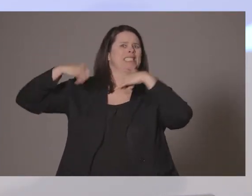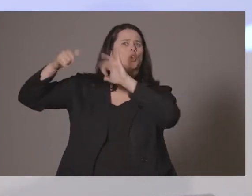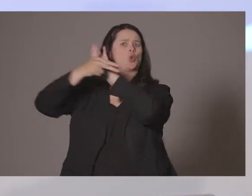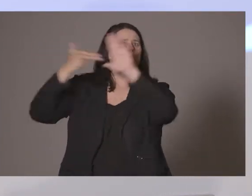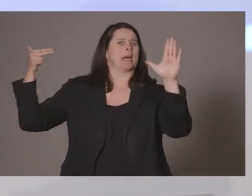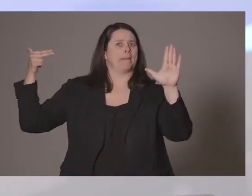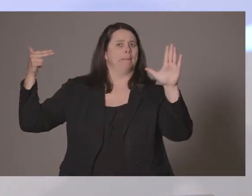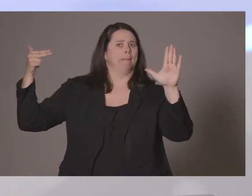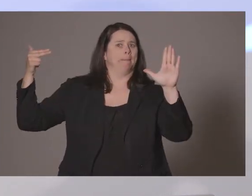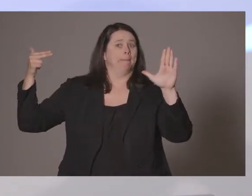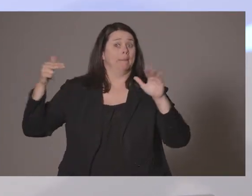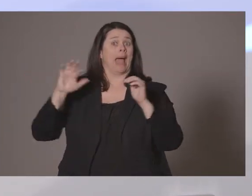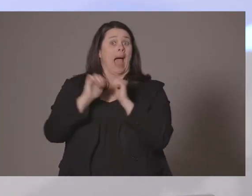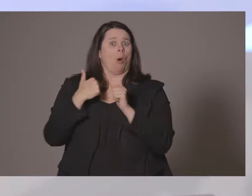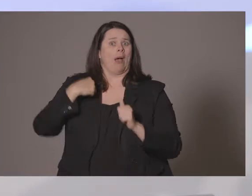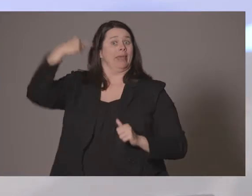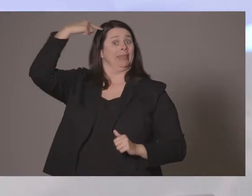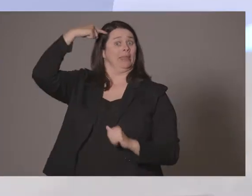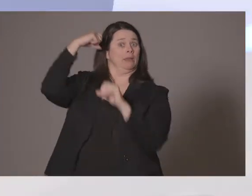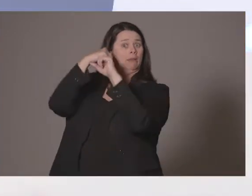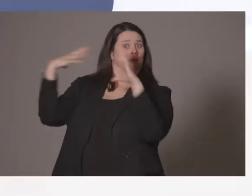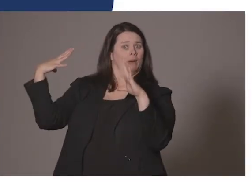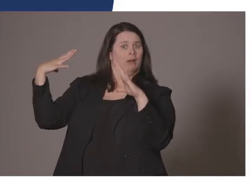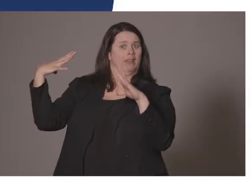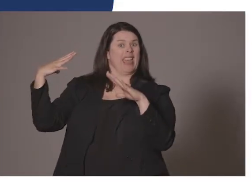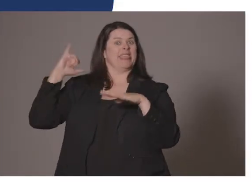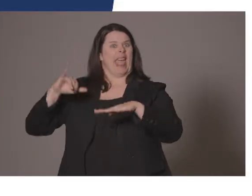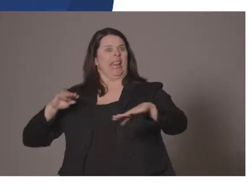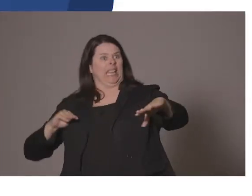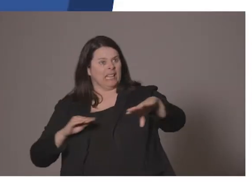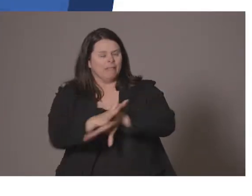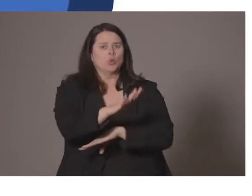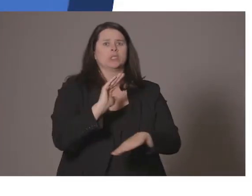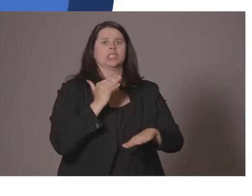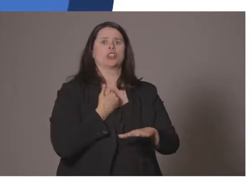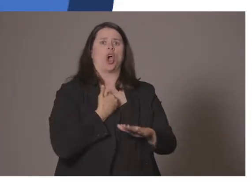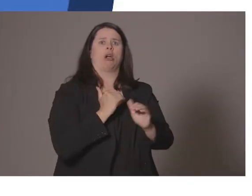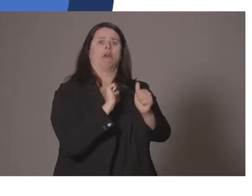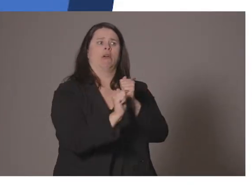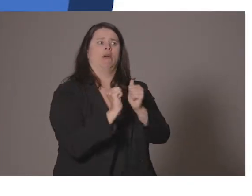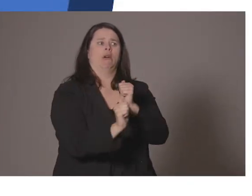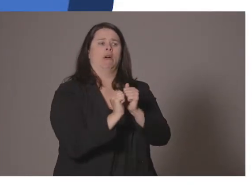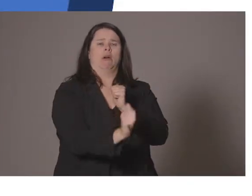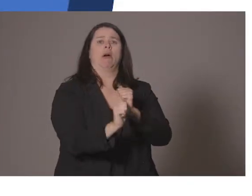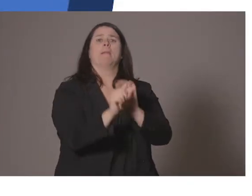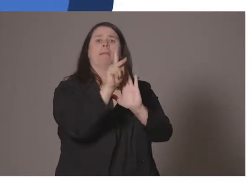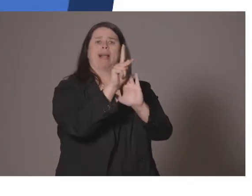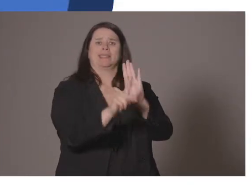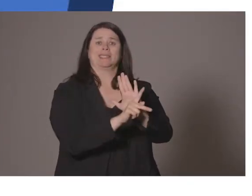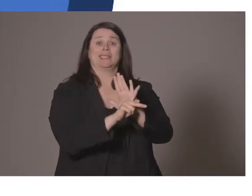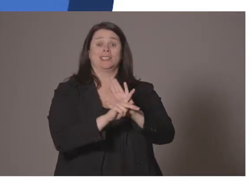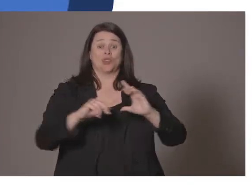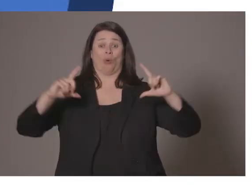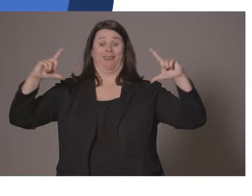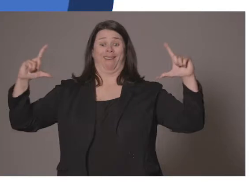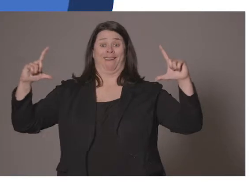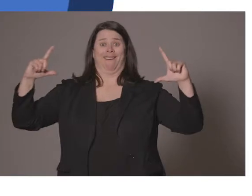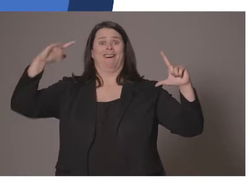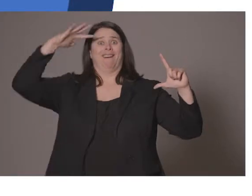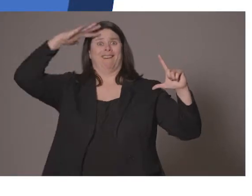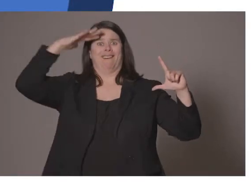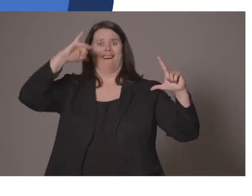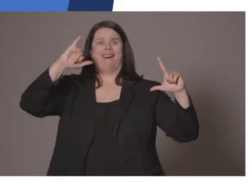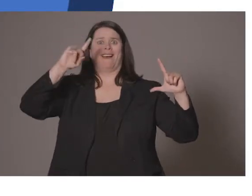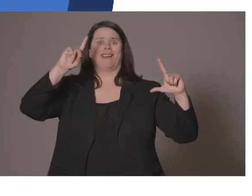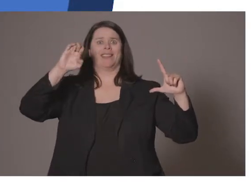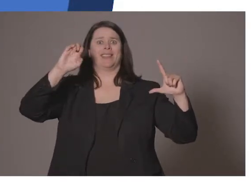people that influence the policies that we make. So the ideology is the overarching framework that is most